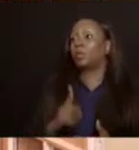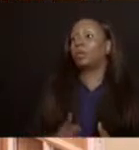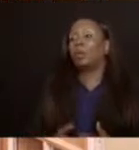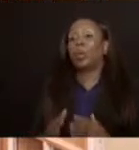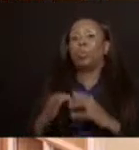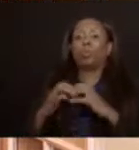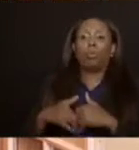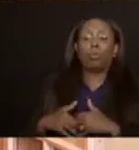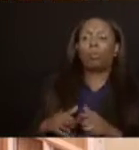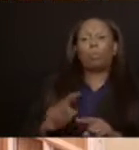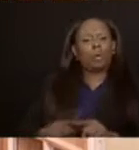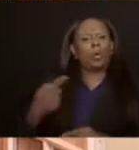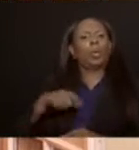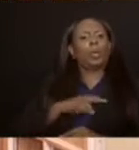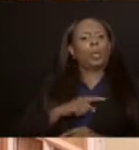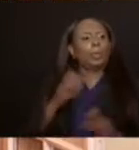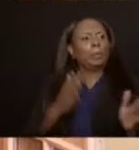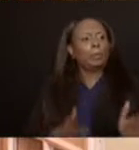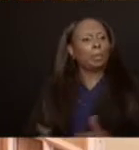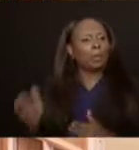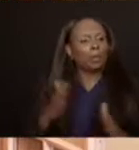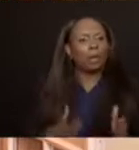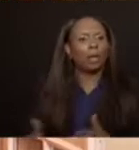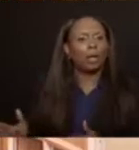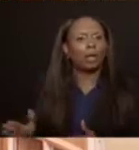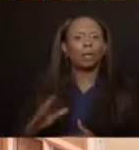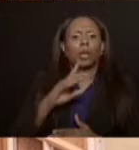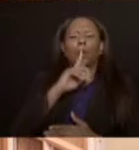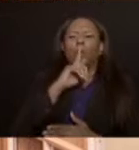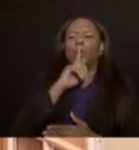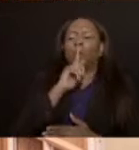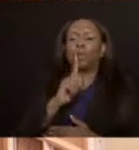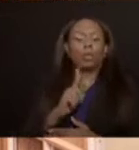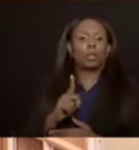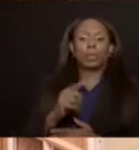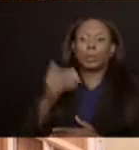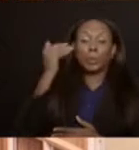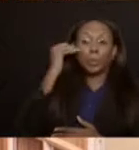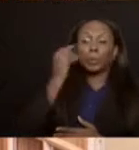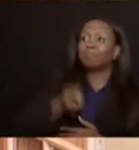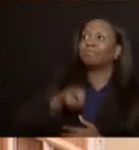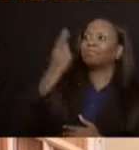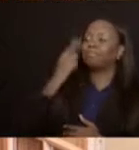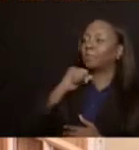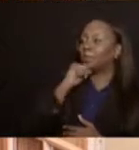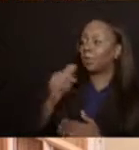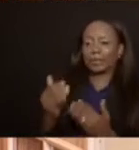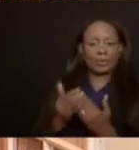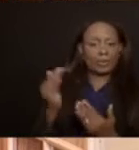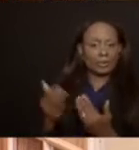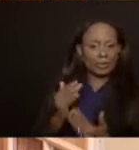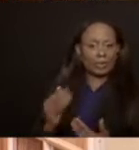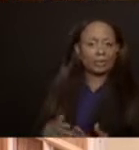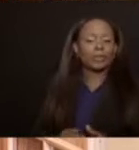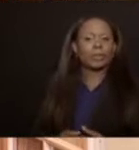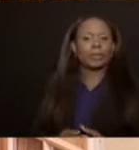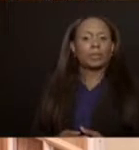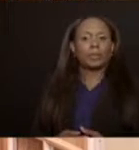here and to recognize that the battle that we are facing is not an easy one. Minister Bostic has